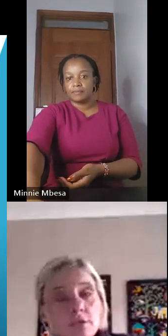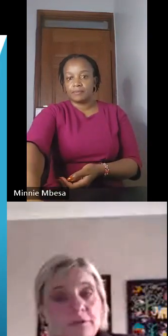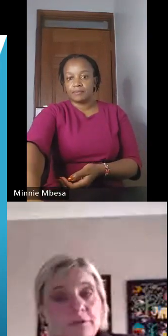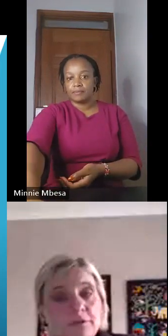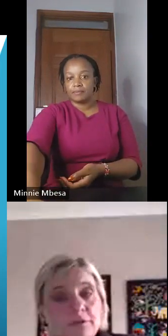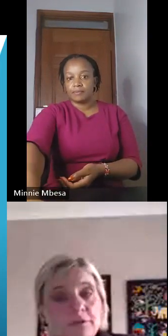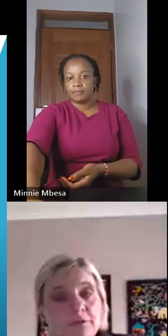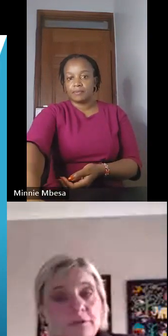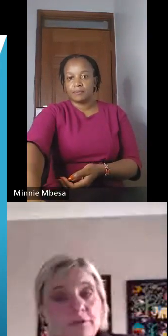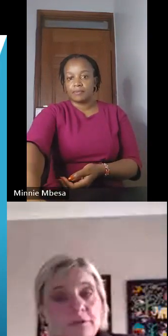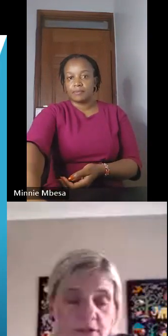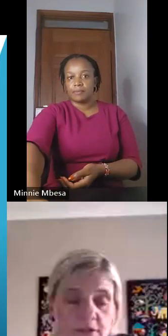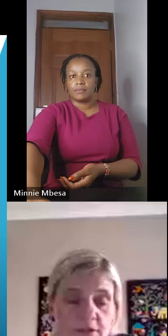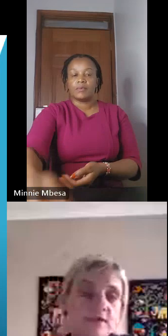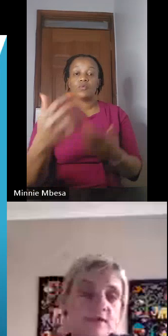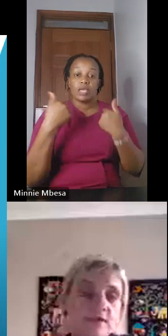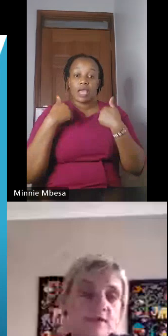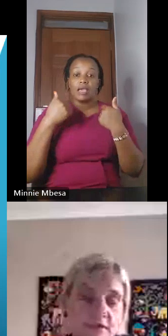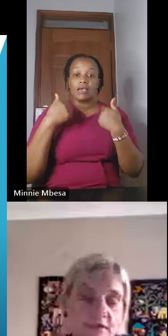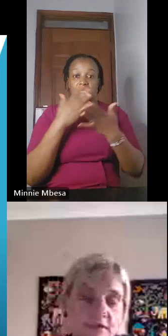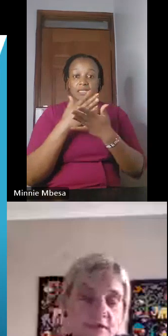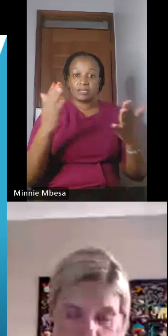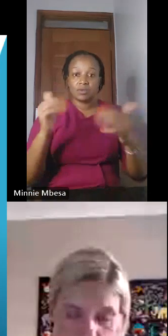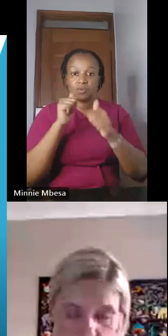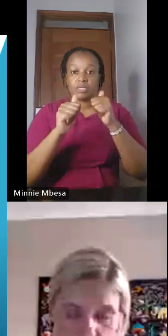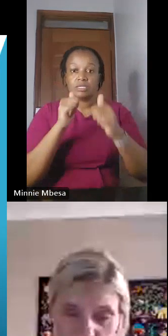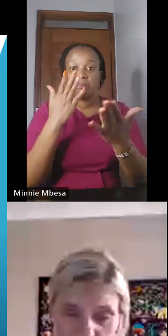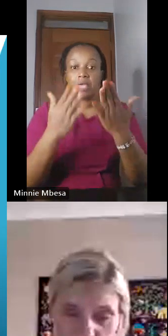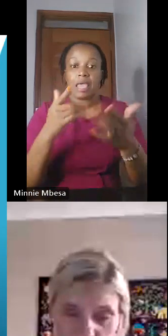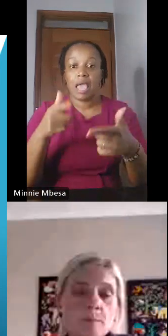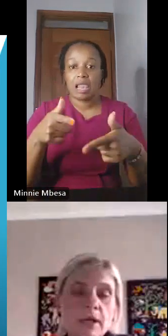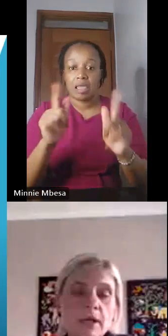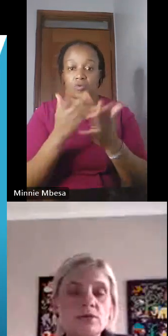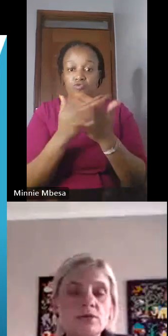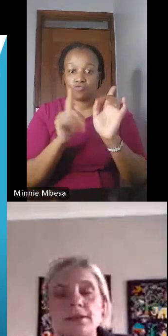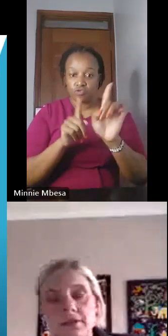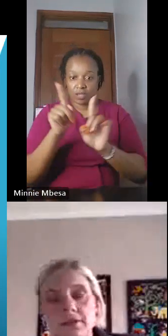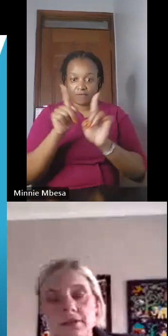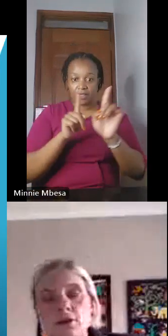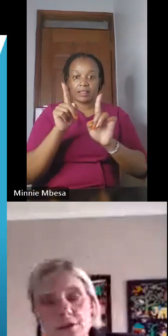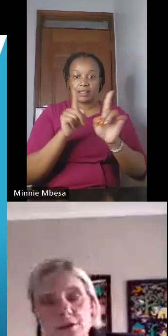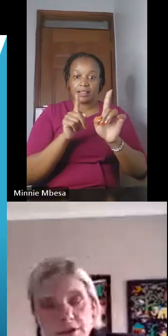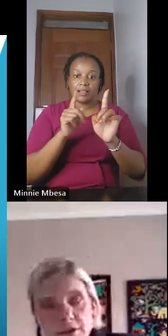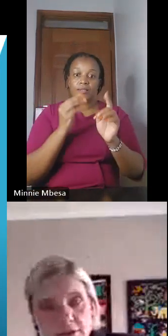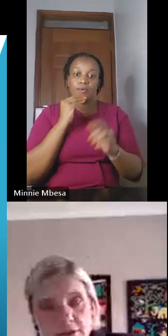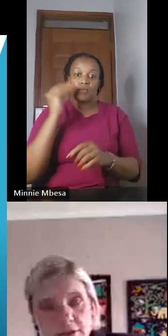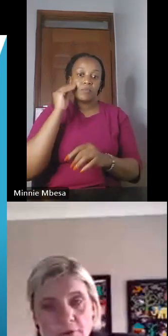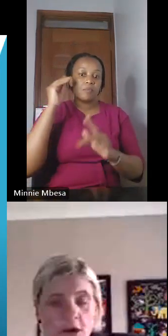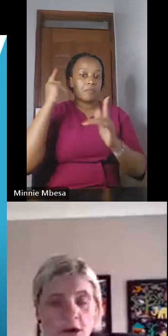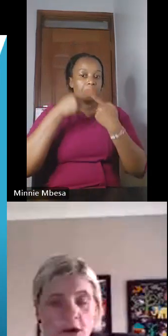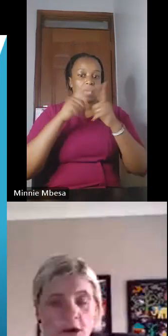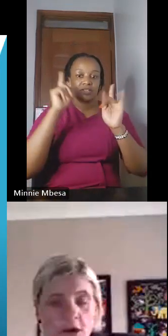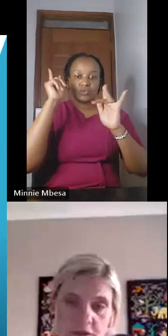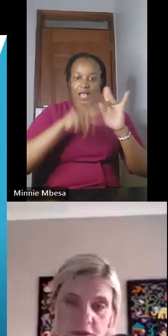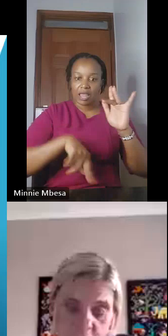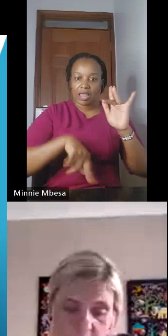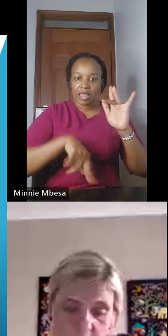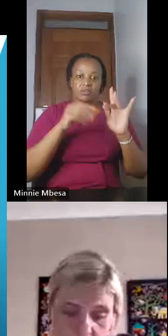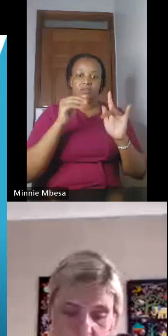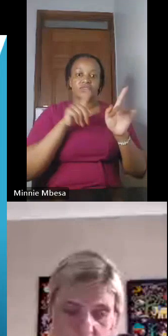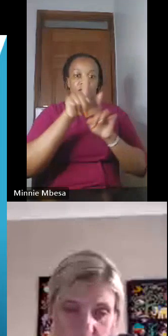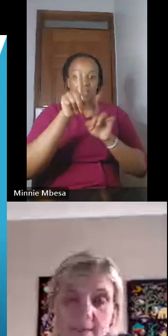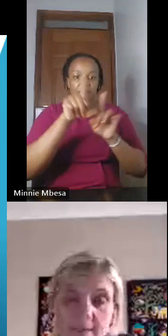travel home if your scholarship is longer than 2 years and certain requirements are met. But you can travel home to visit home after your